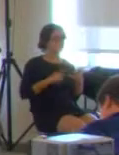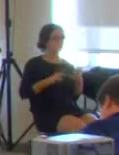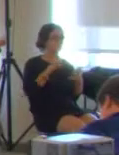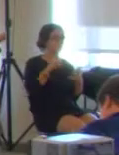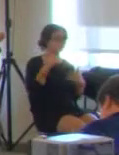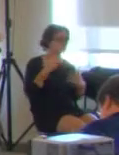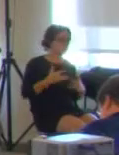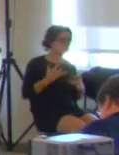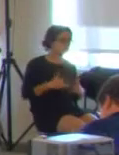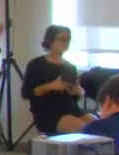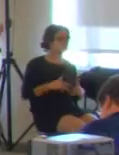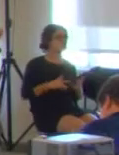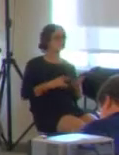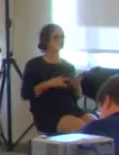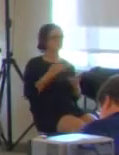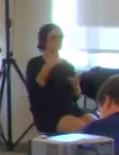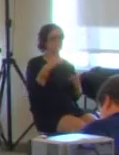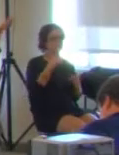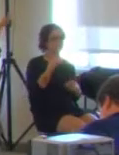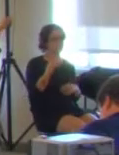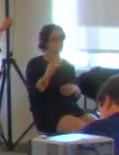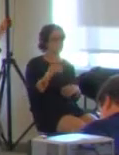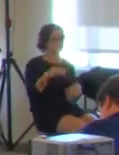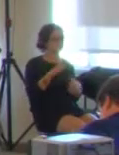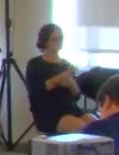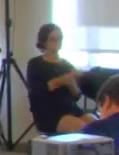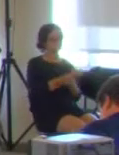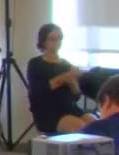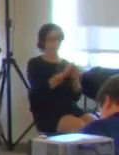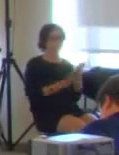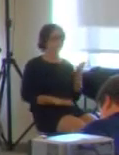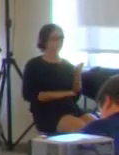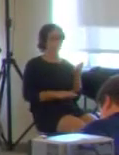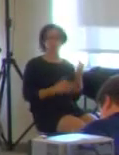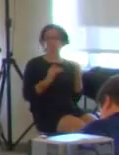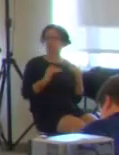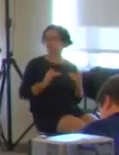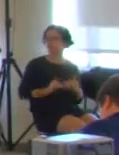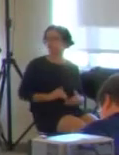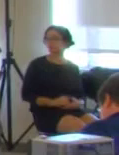depression, eating disorders, everything. Next slide.